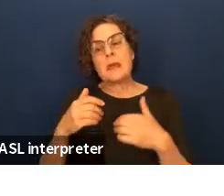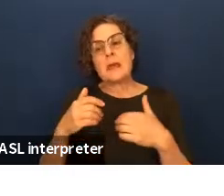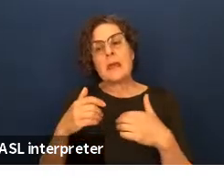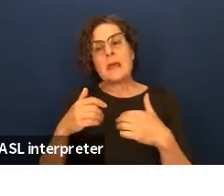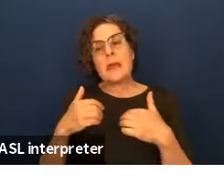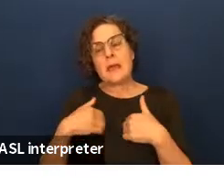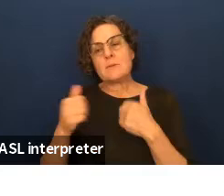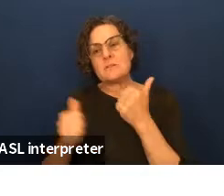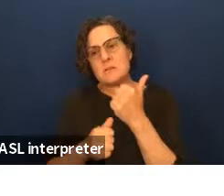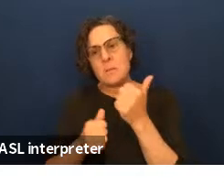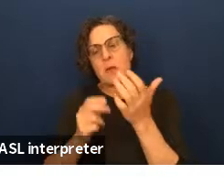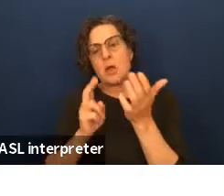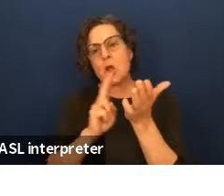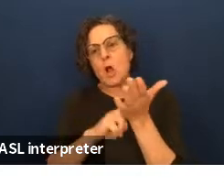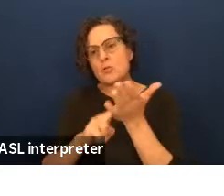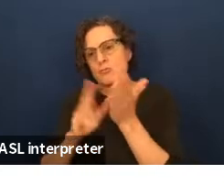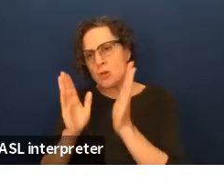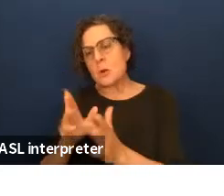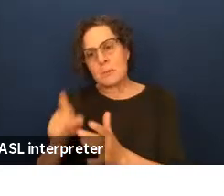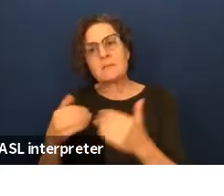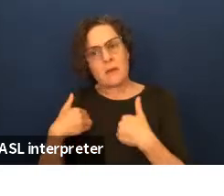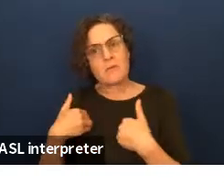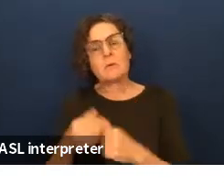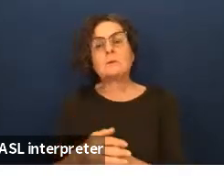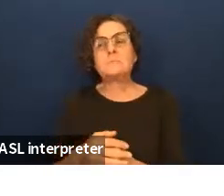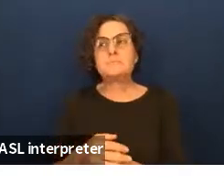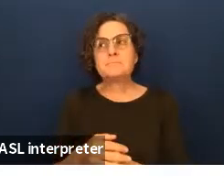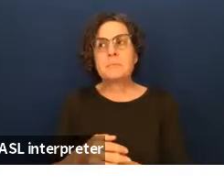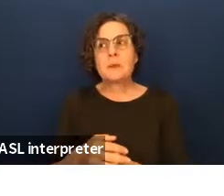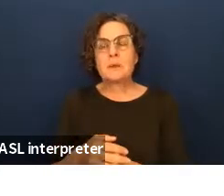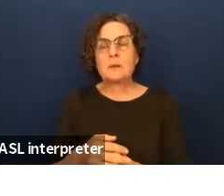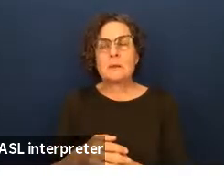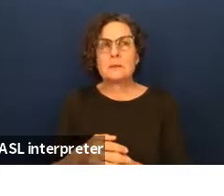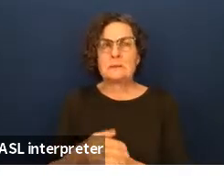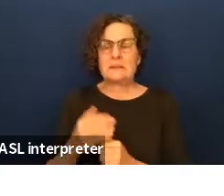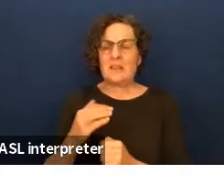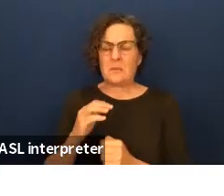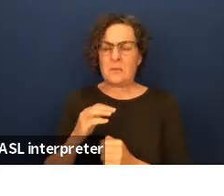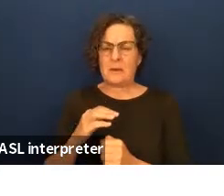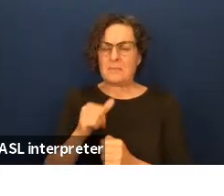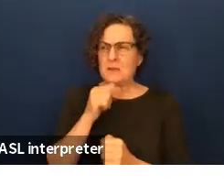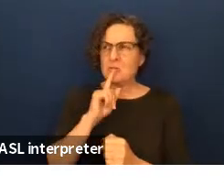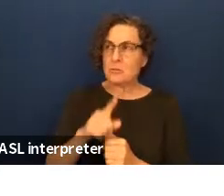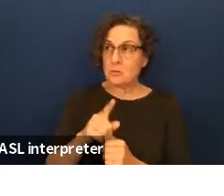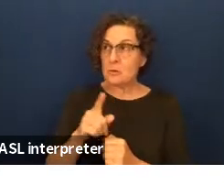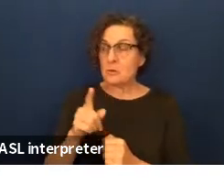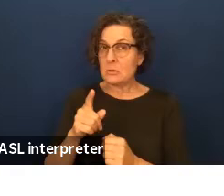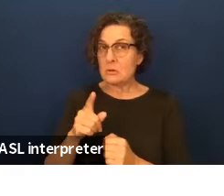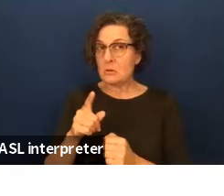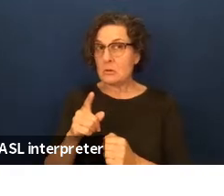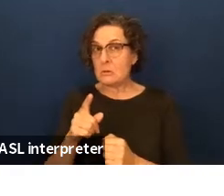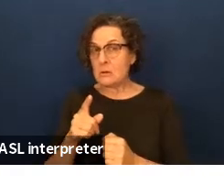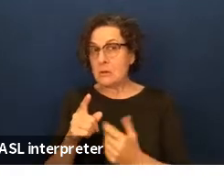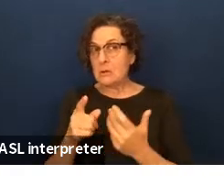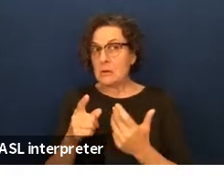subcontractor as well. And I don't know, it could be that they're asking, can they be part of being